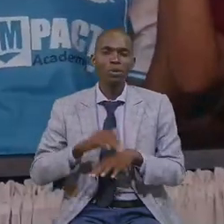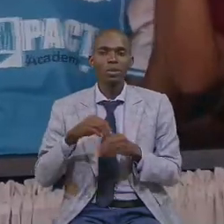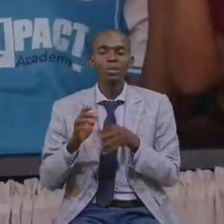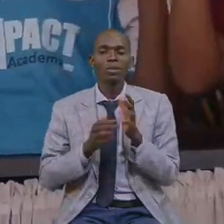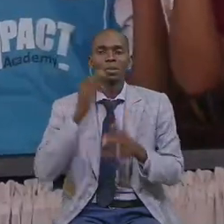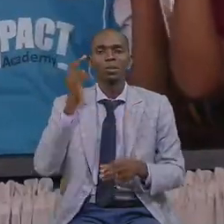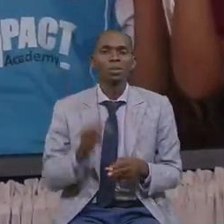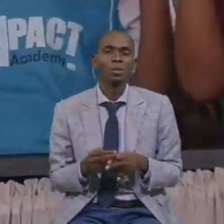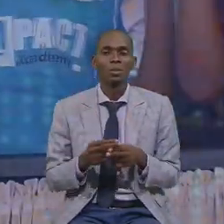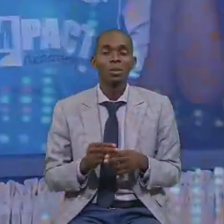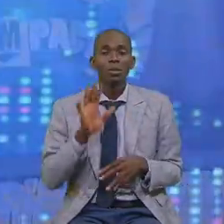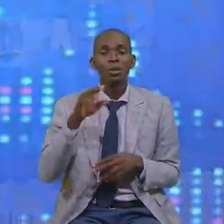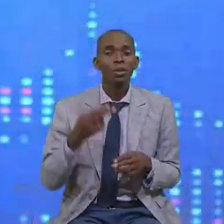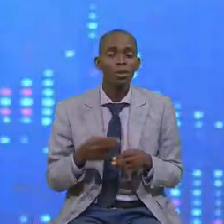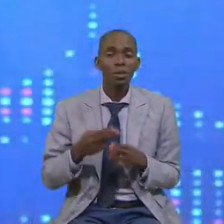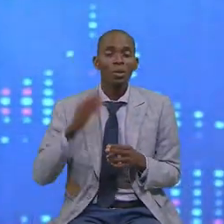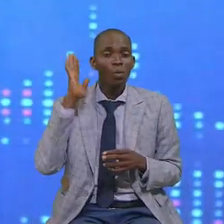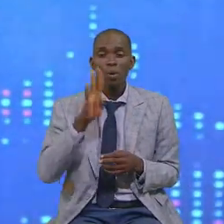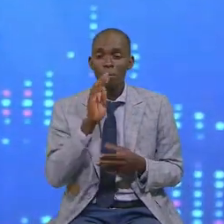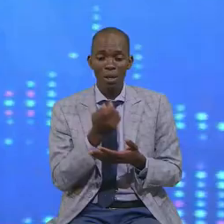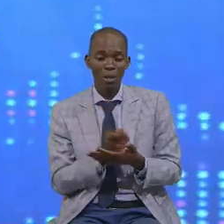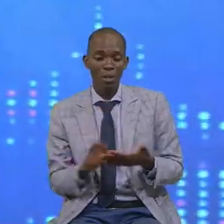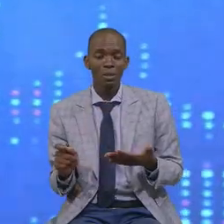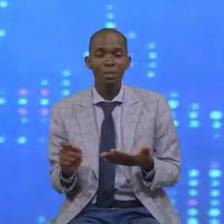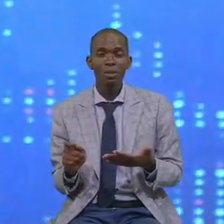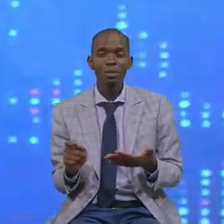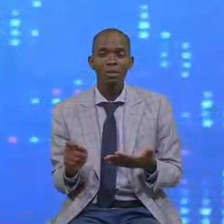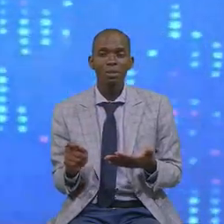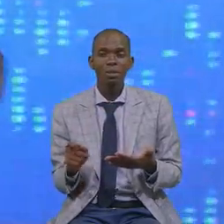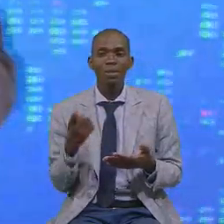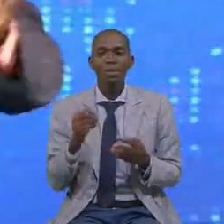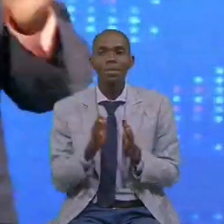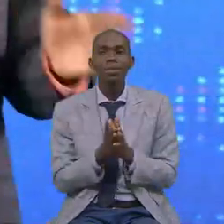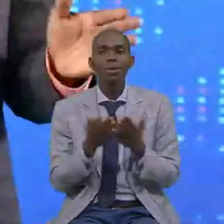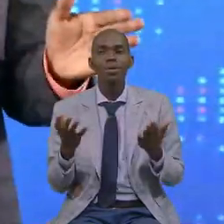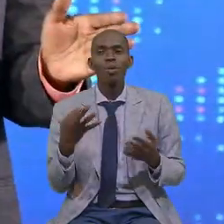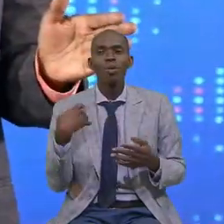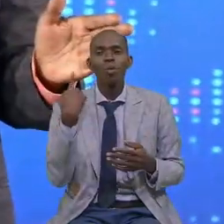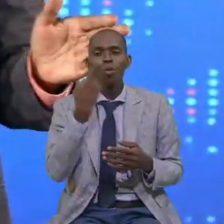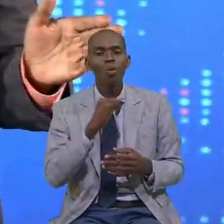Your name will be written in the book of who is who.